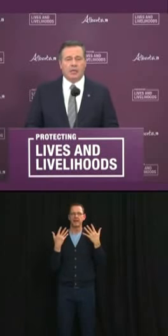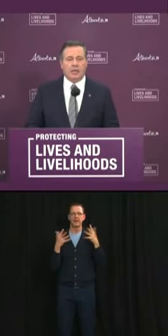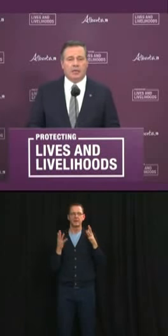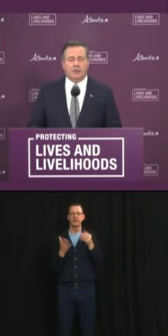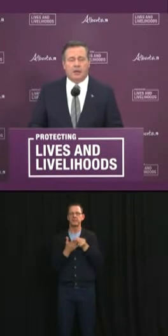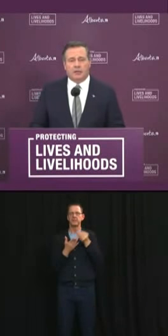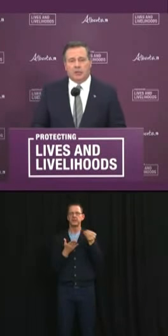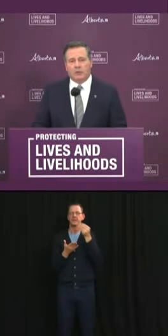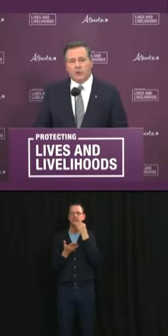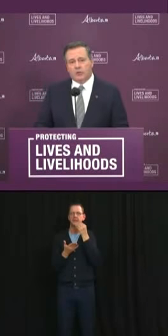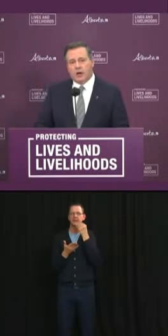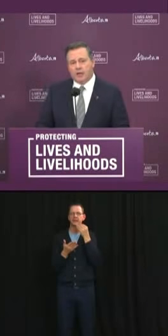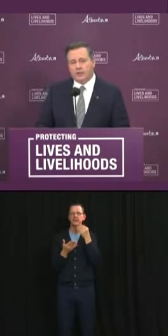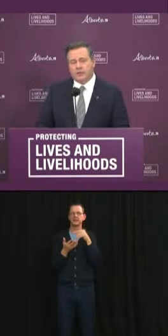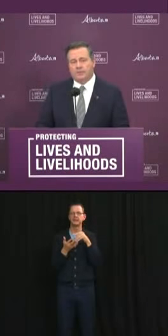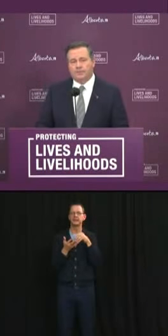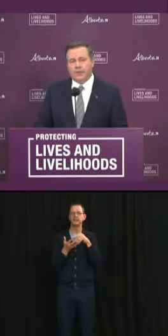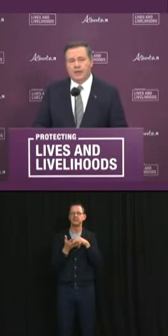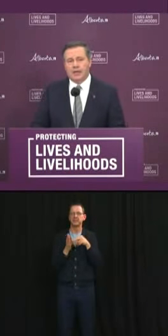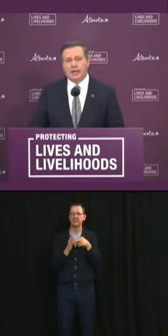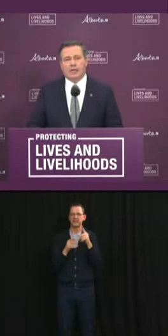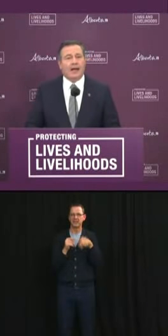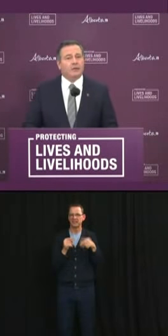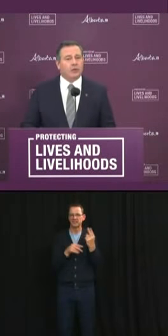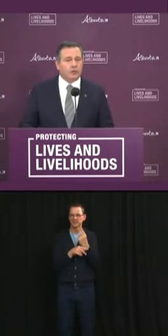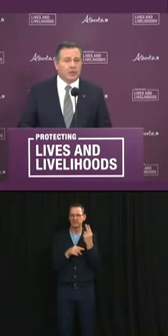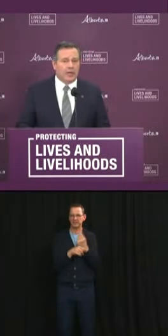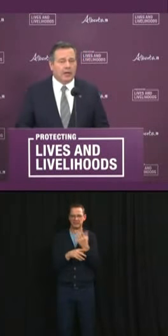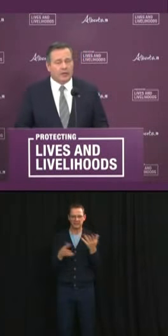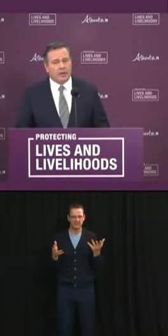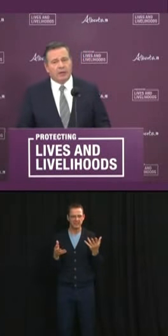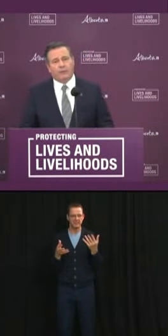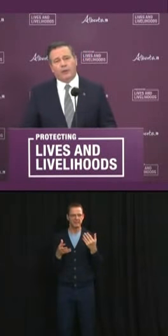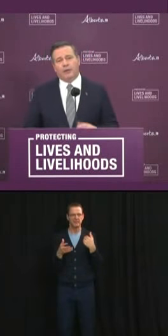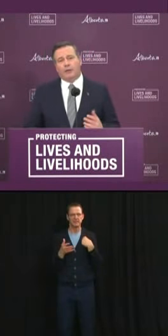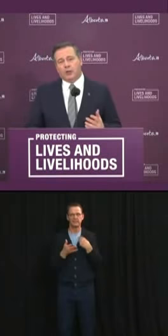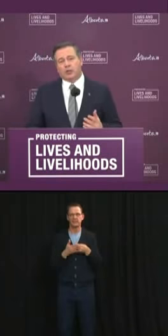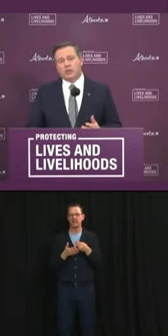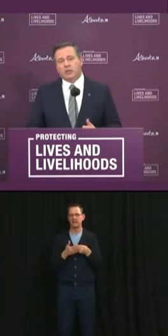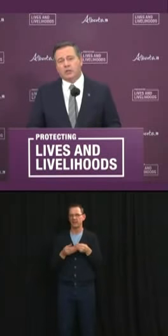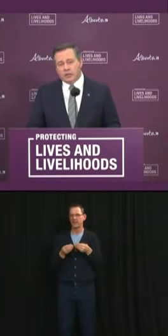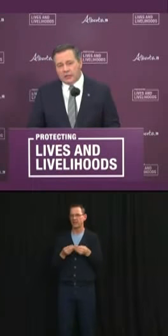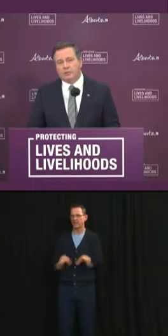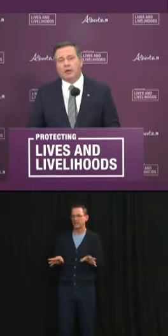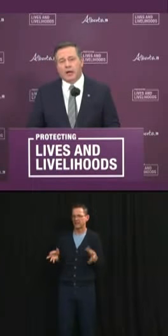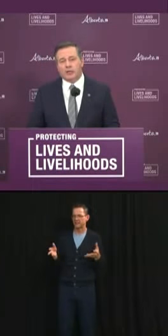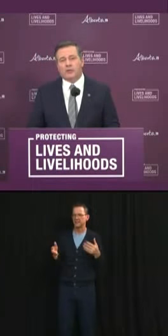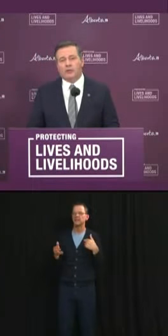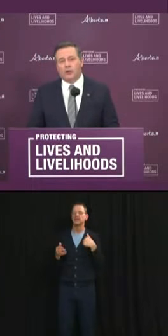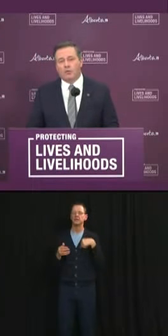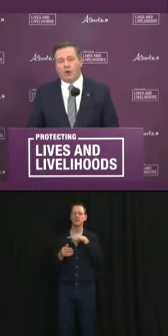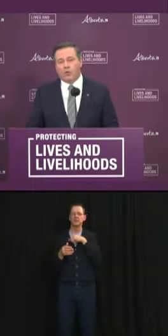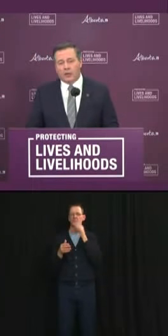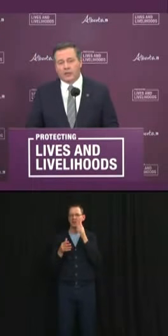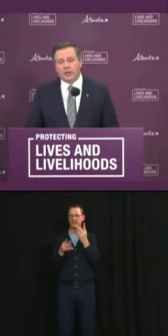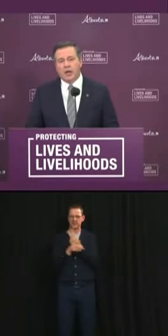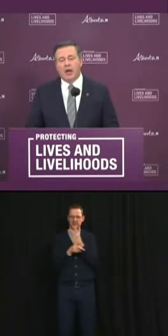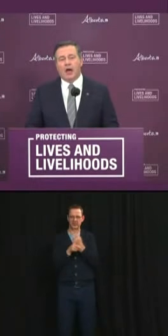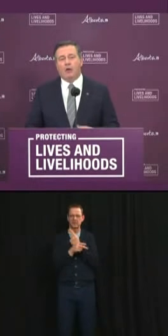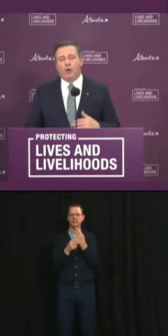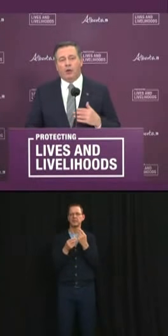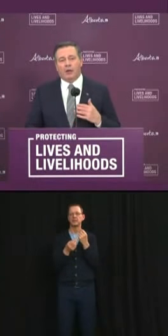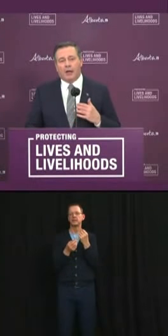them in dealing with those costs. Last Thursday, I said that if we just stick to our guns for a few more